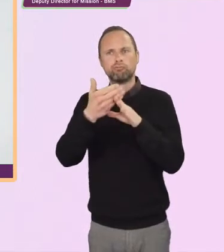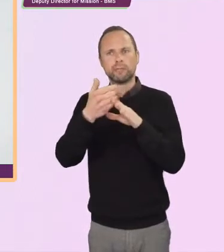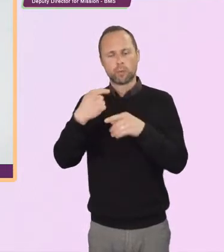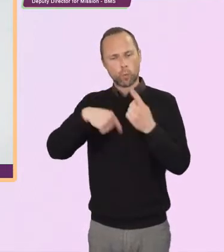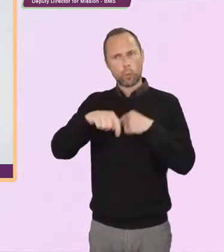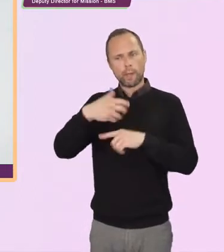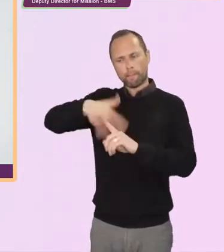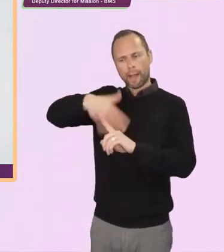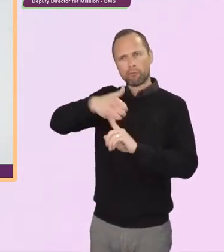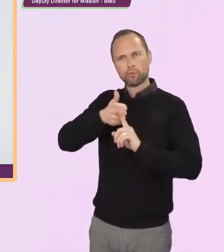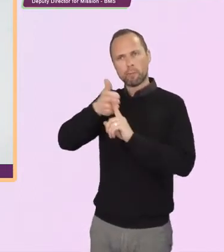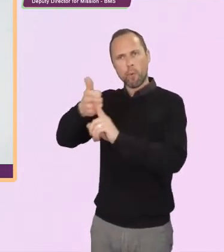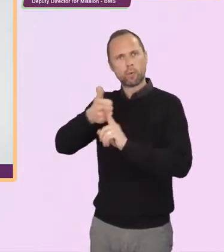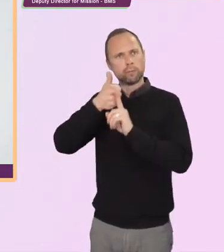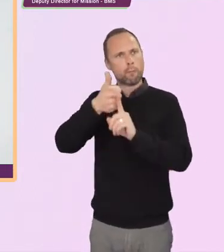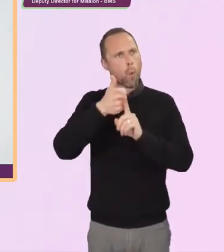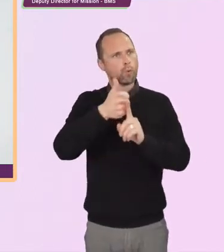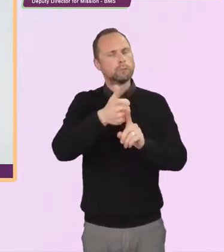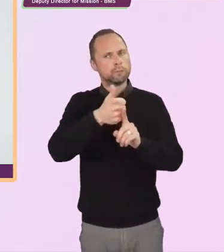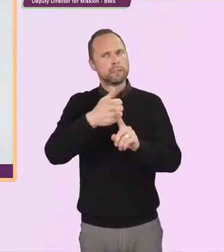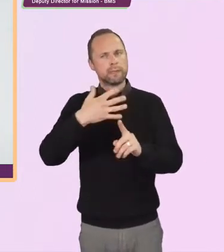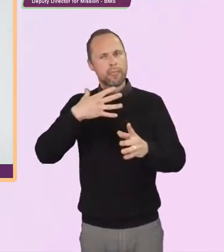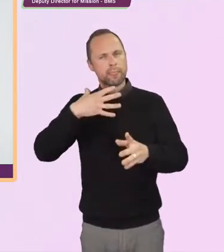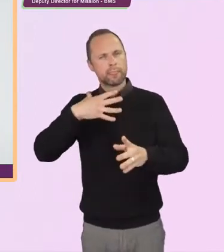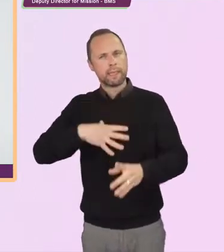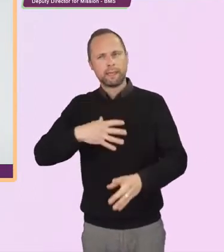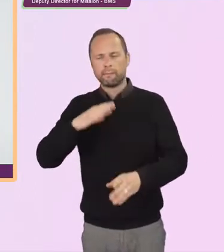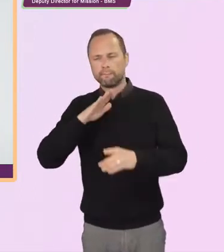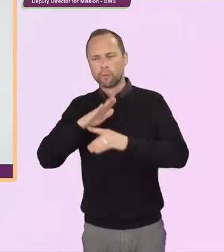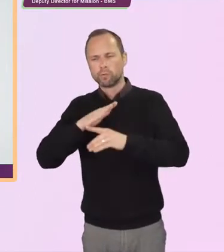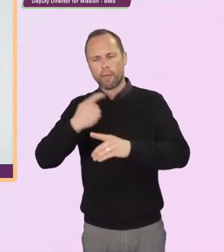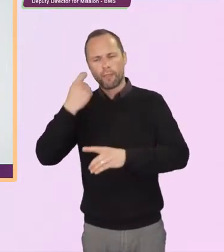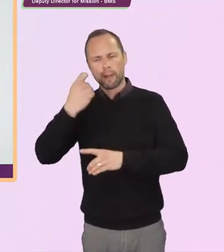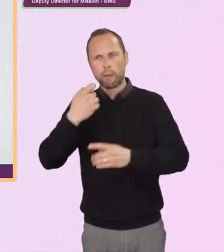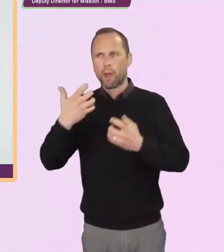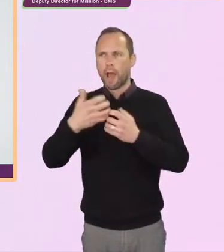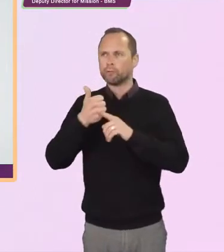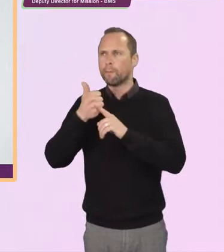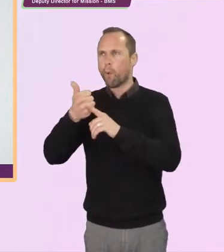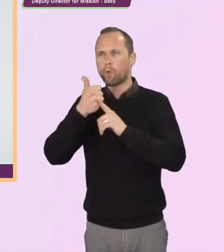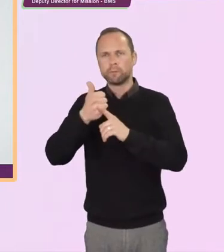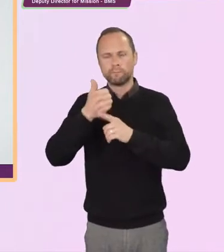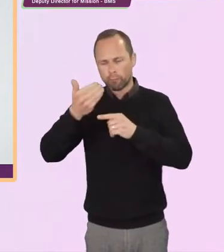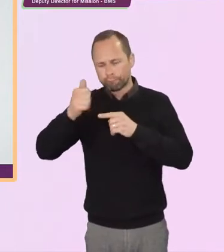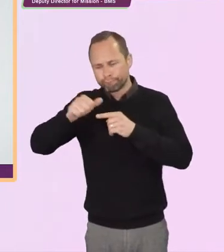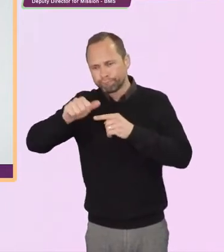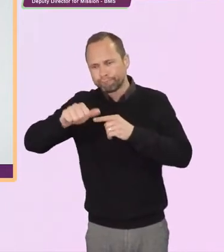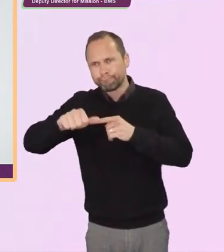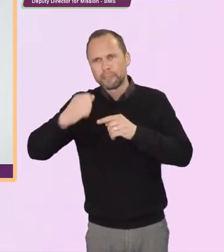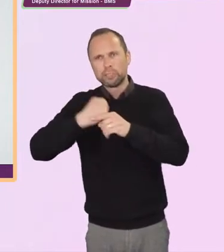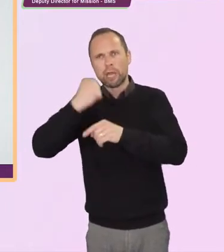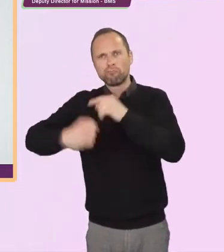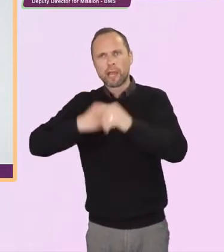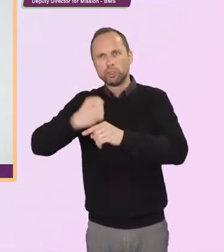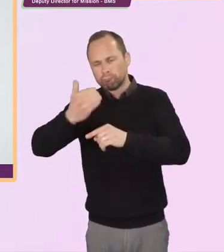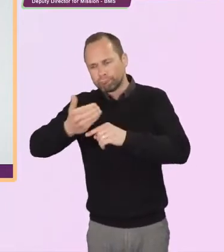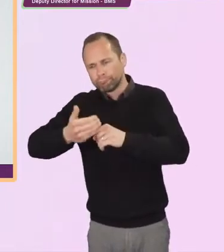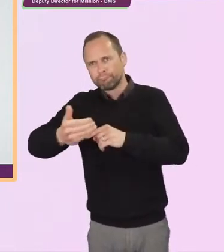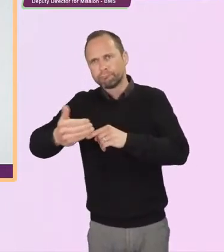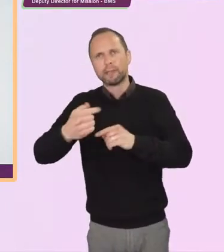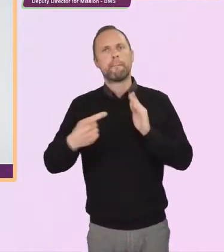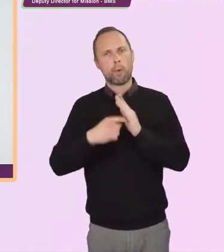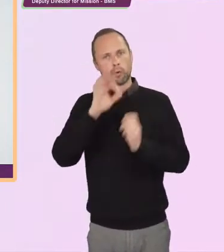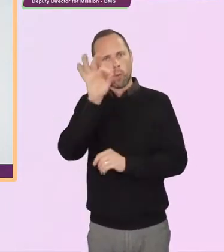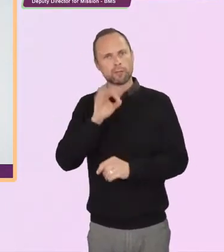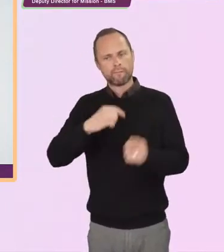be resilient, how we support them to continue to do what they do brilliantly for generations to come is a critically important